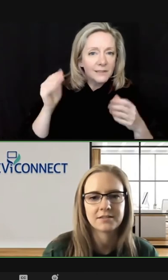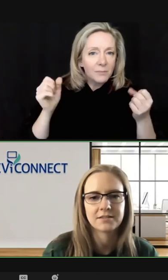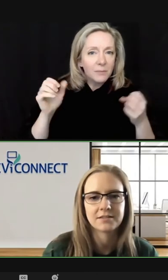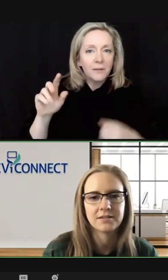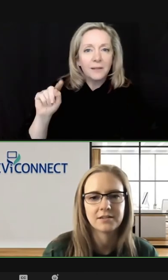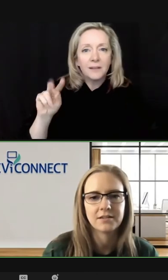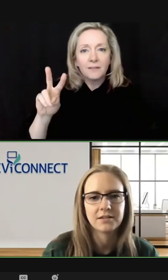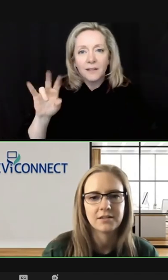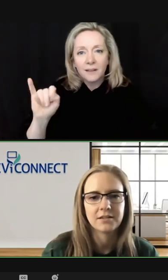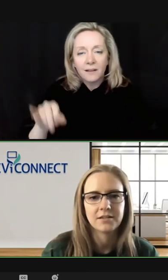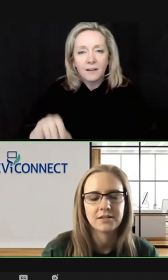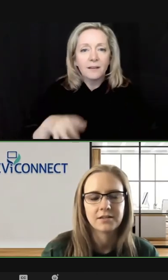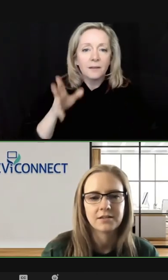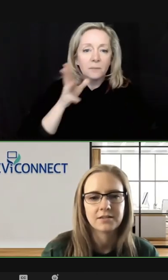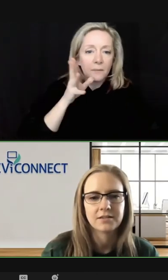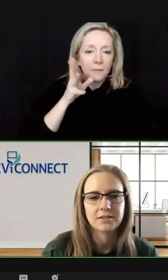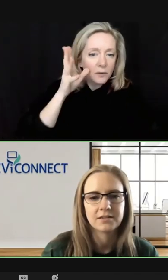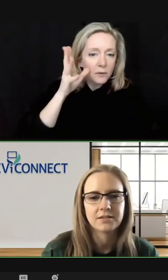parents,